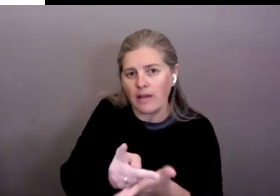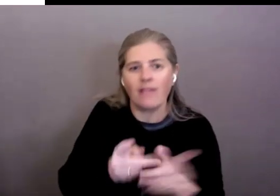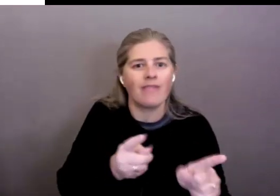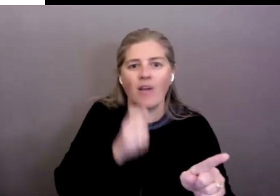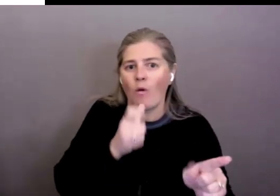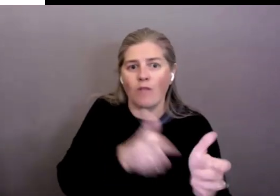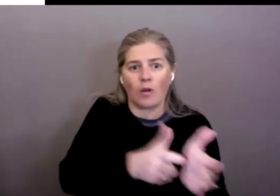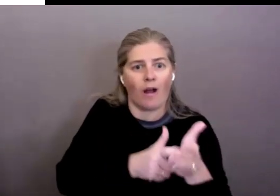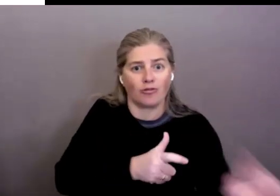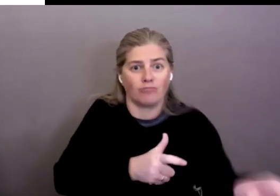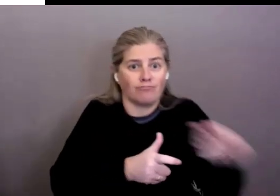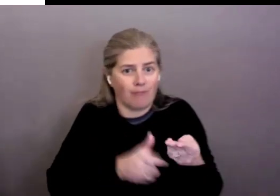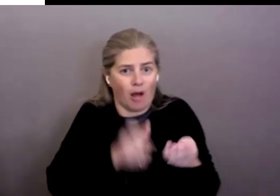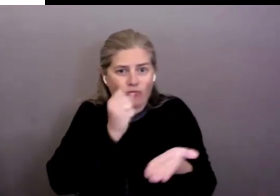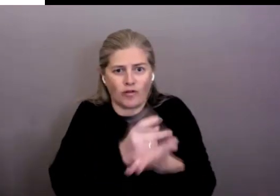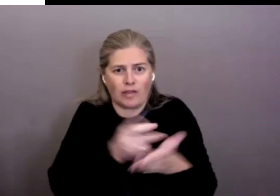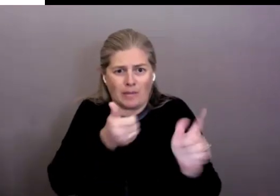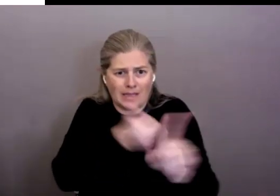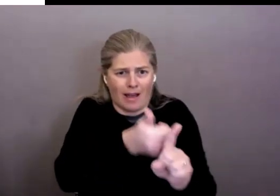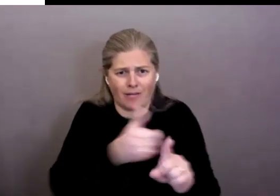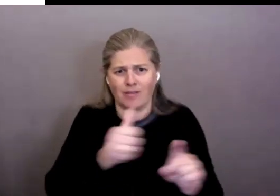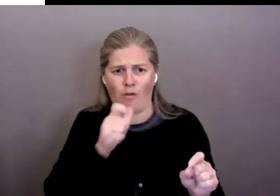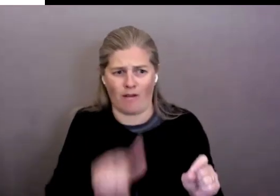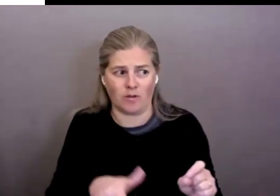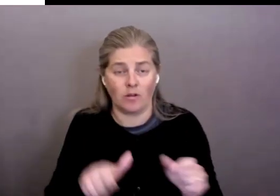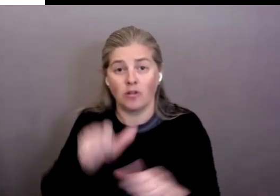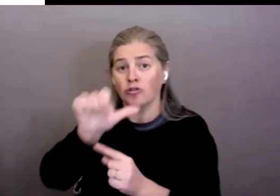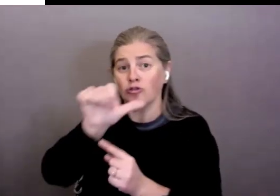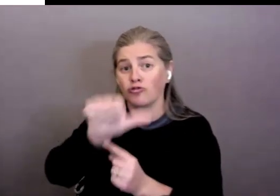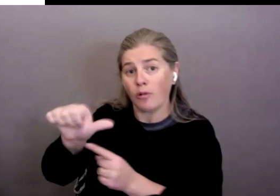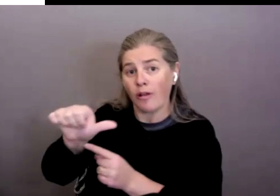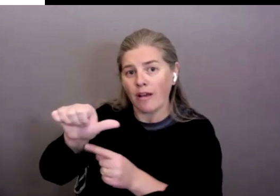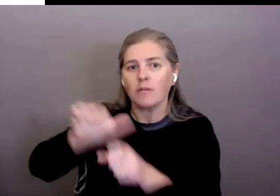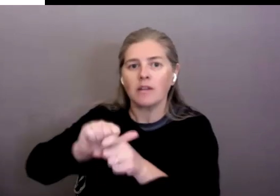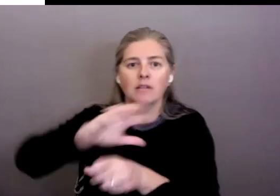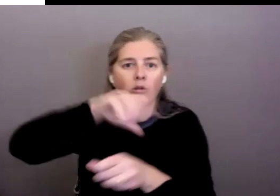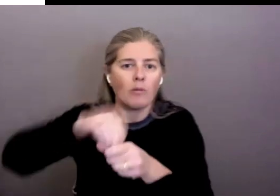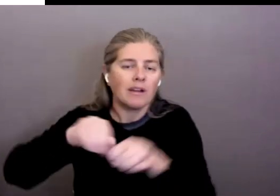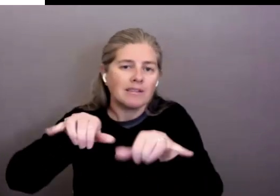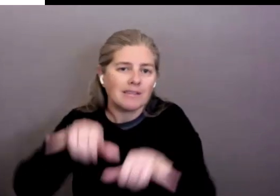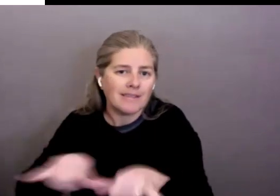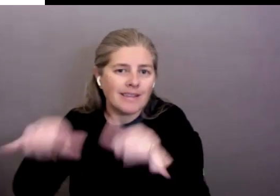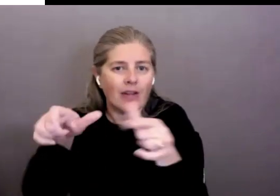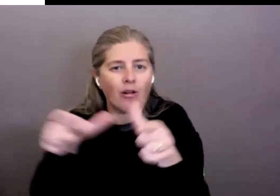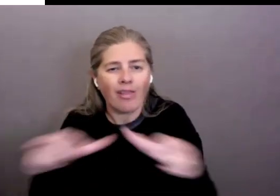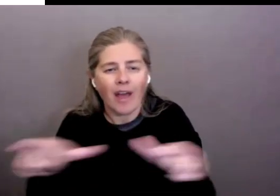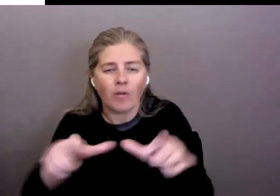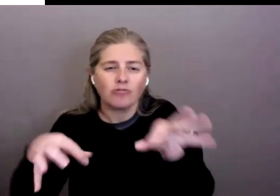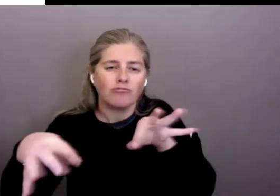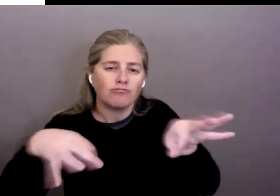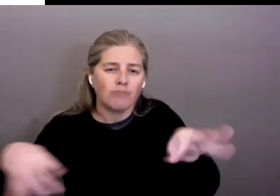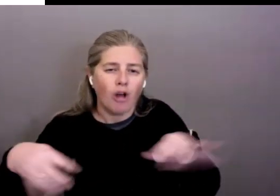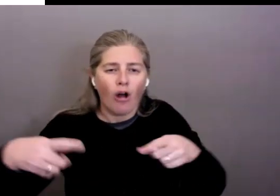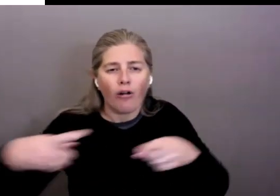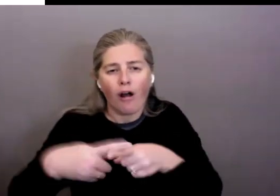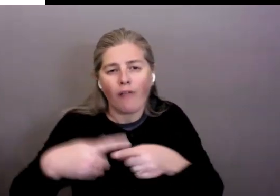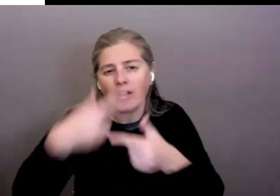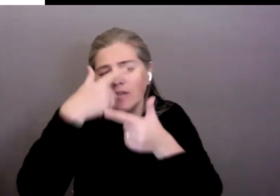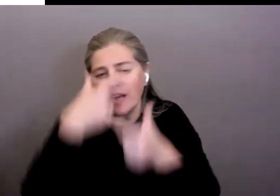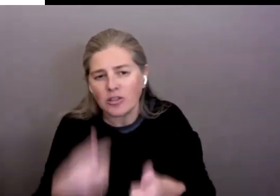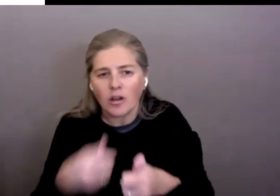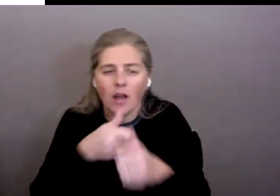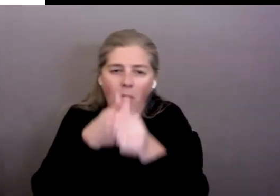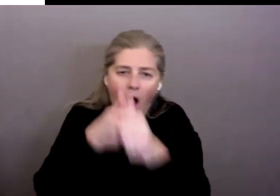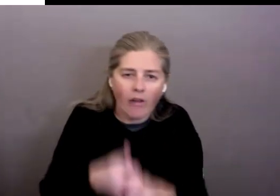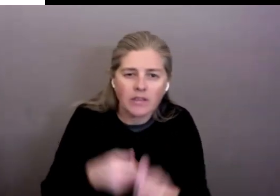approval. AAAs must incorporate standard language related to conflicts of interest and compliance with SUA data use policies into